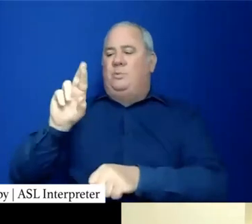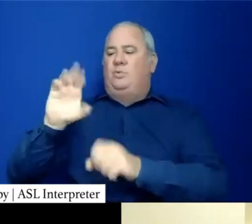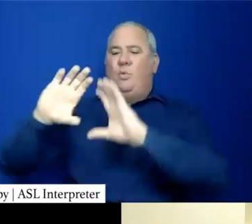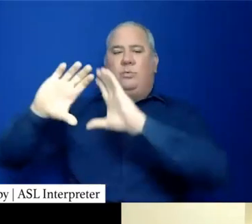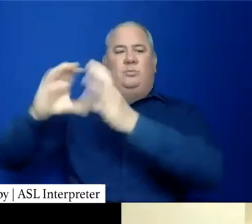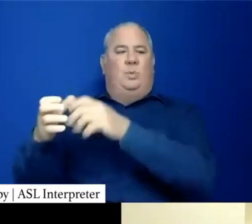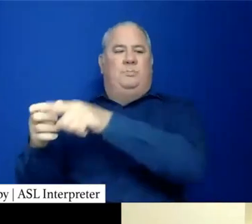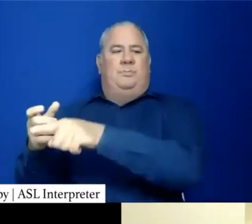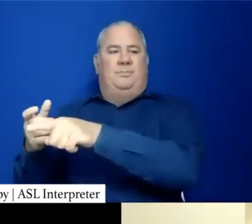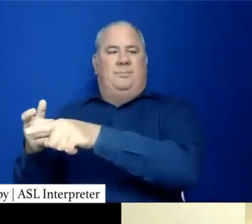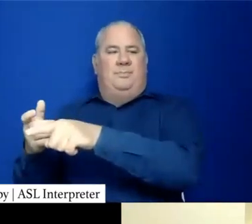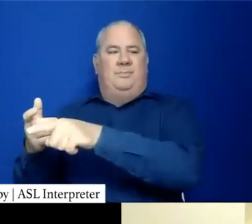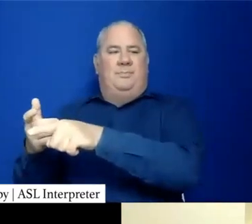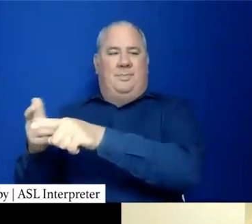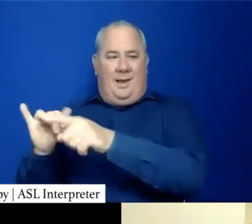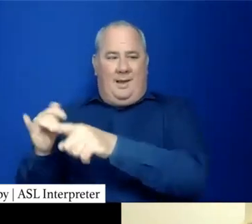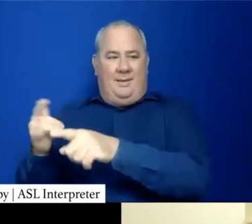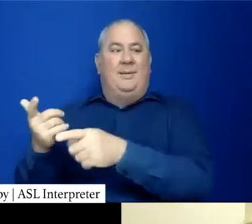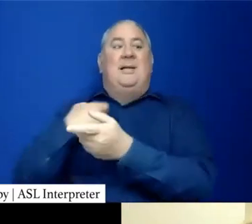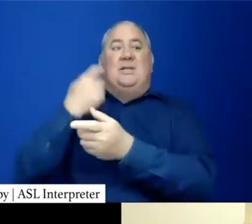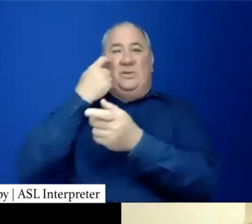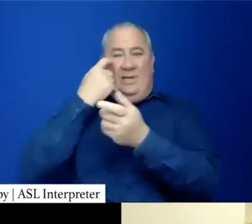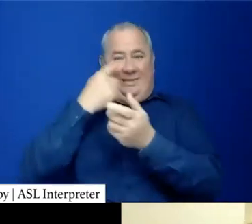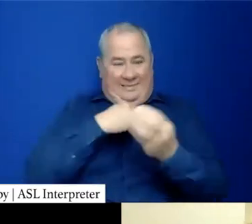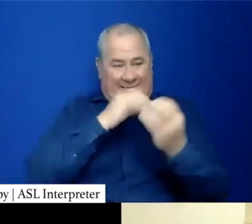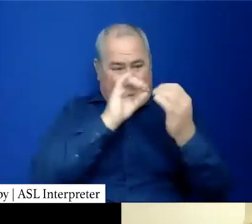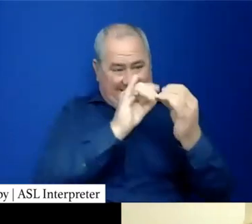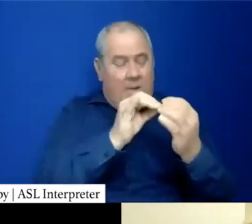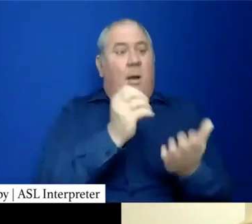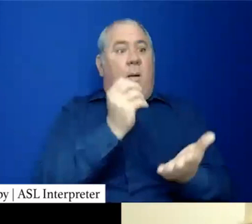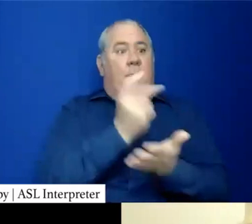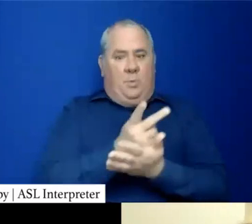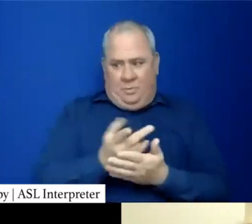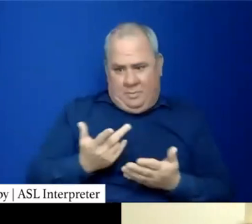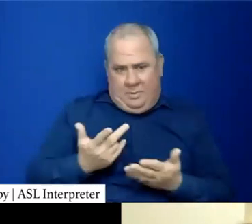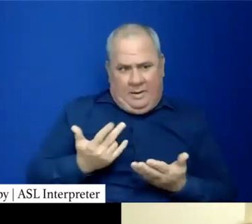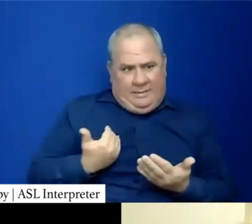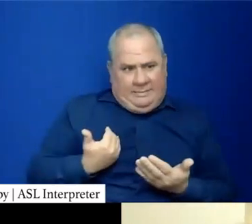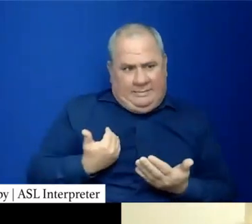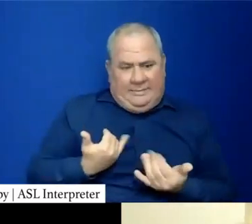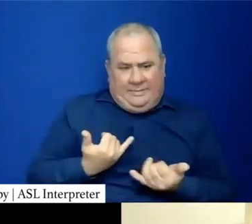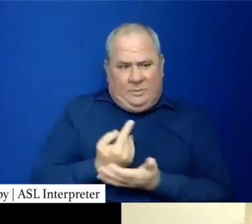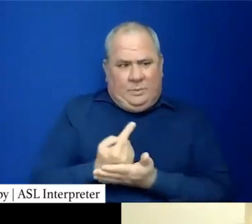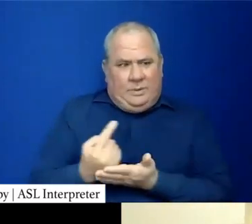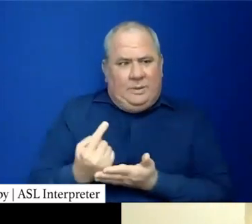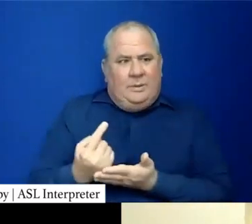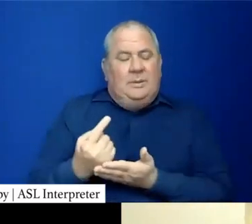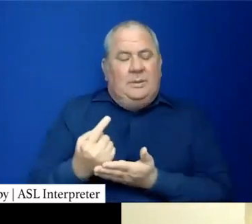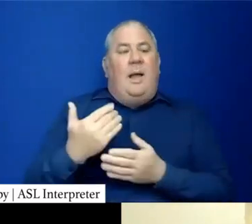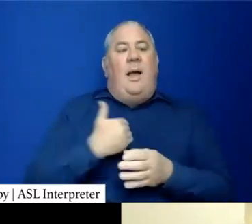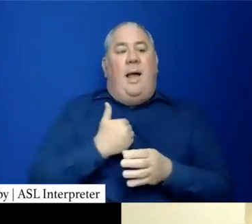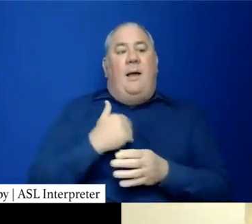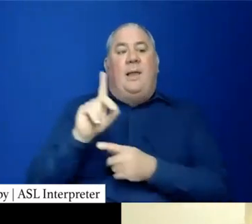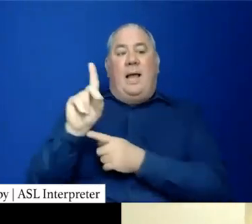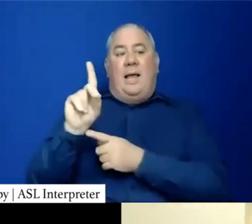I just got the sign off like this week to start a disability working group at